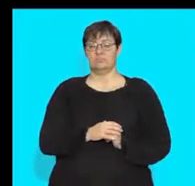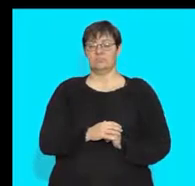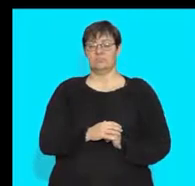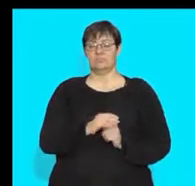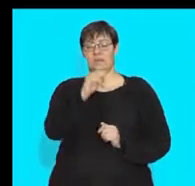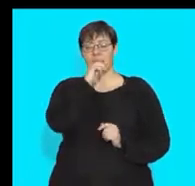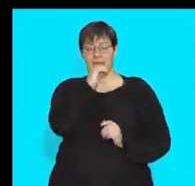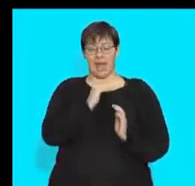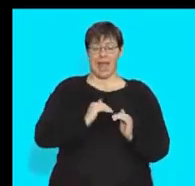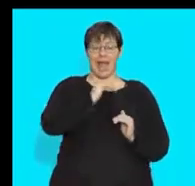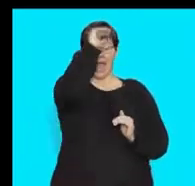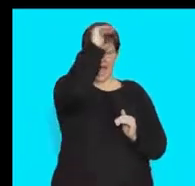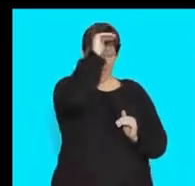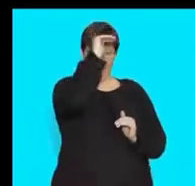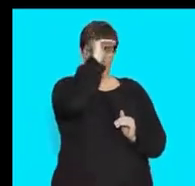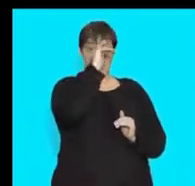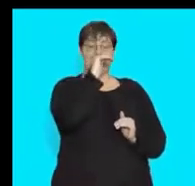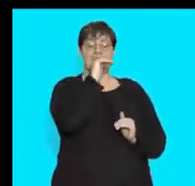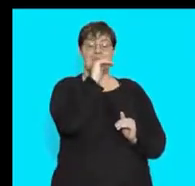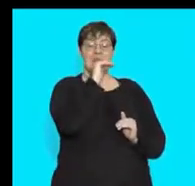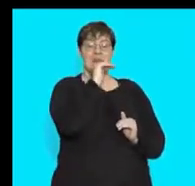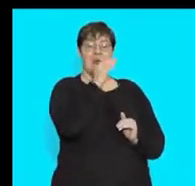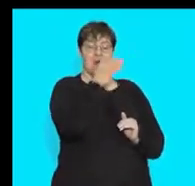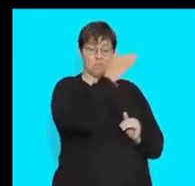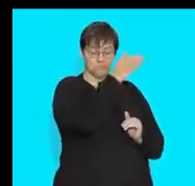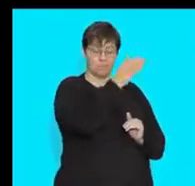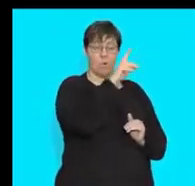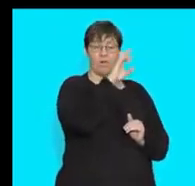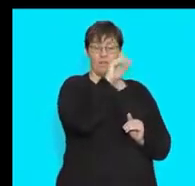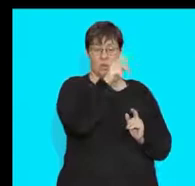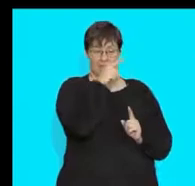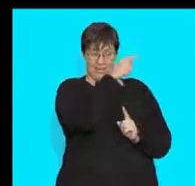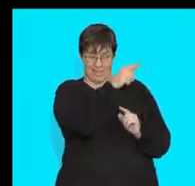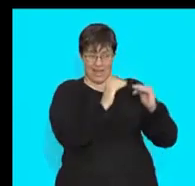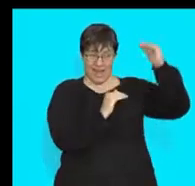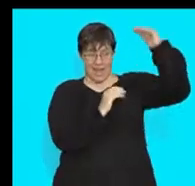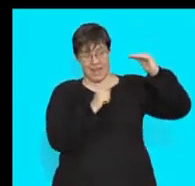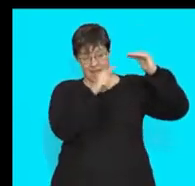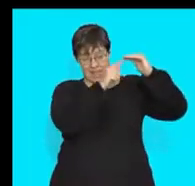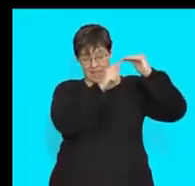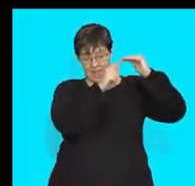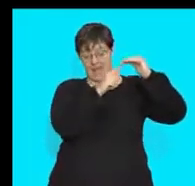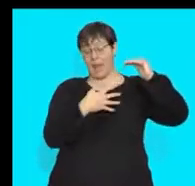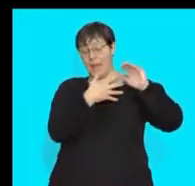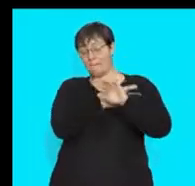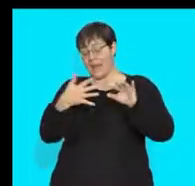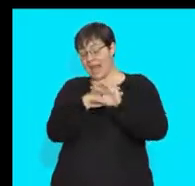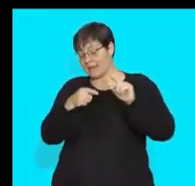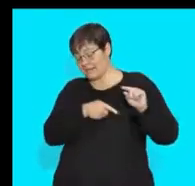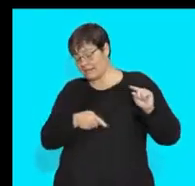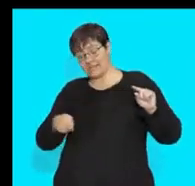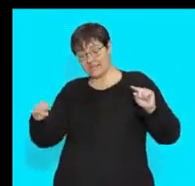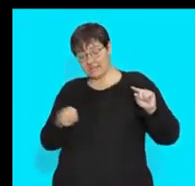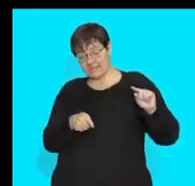And there is a high concentration of oxygen in the alveoli.